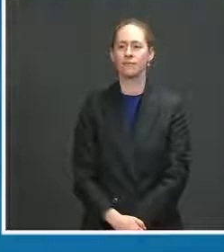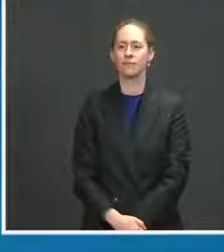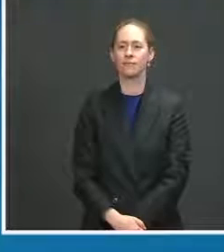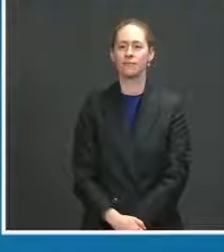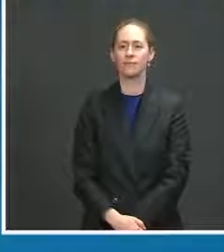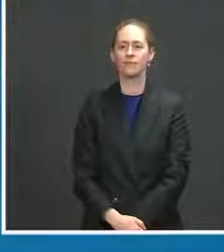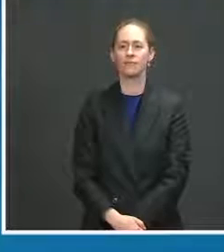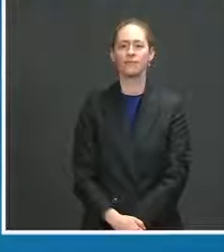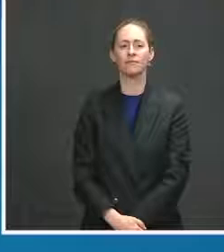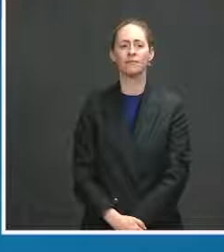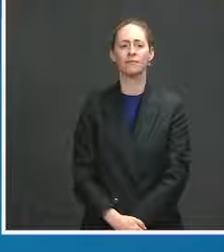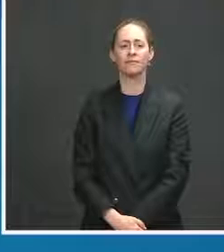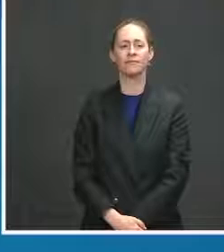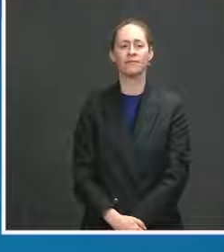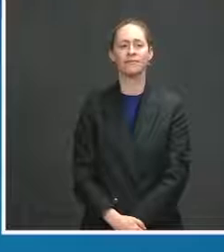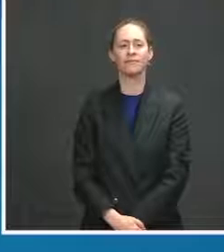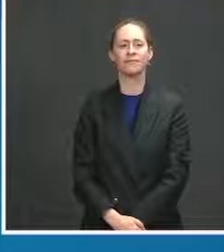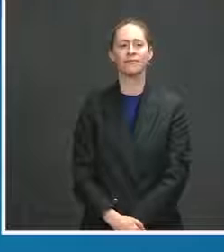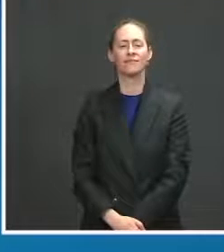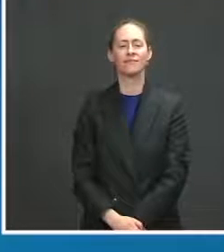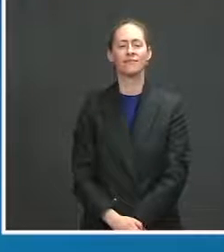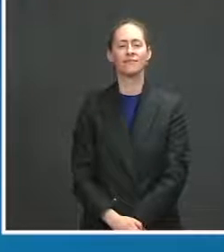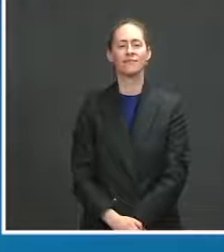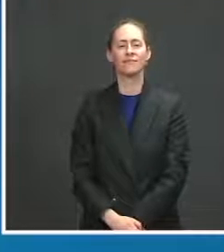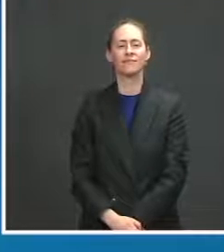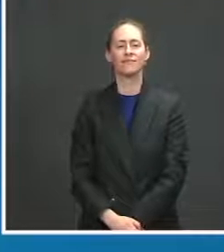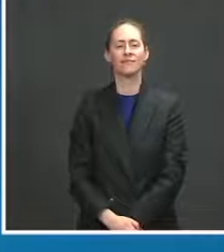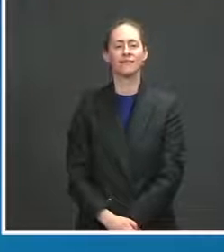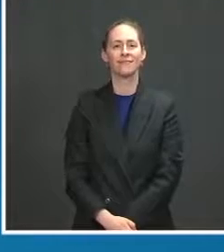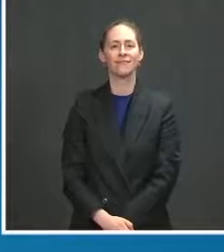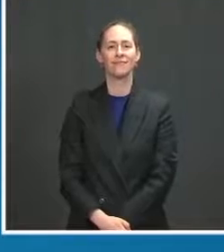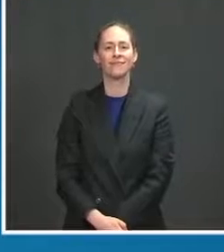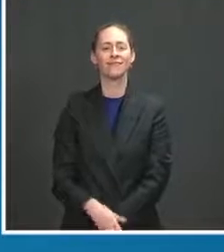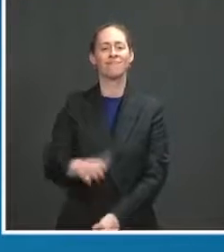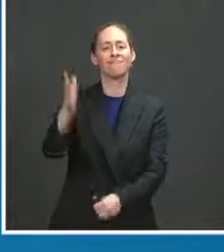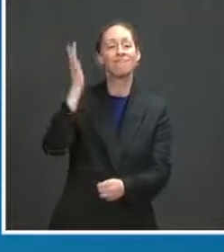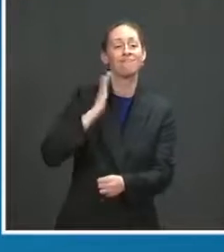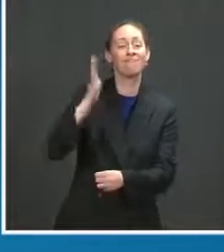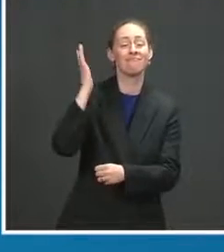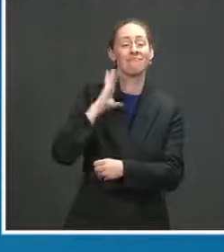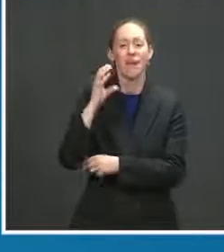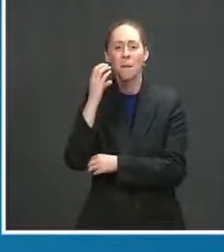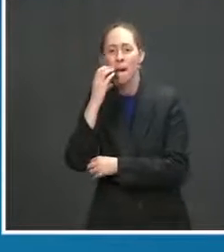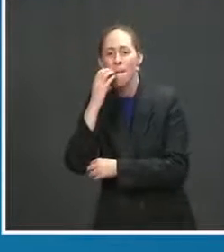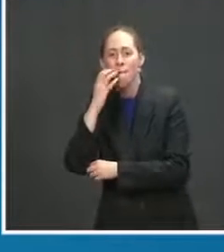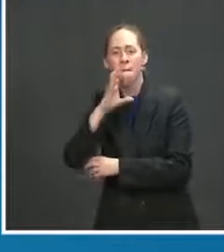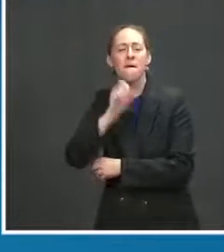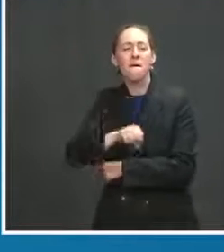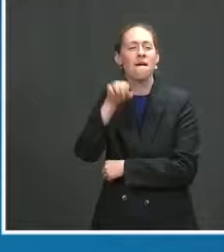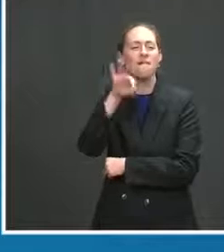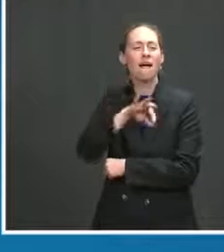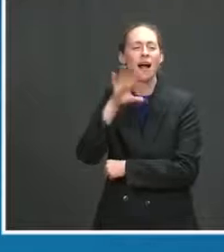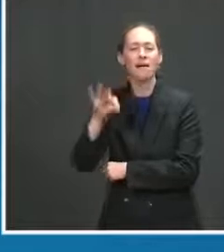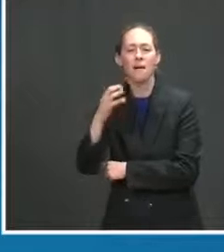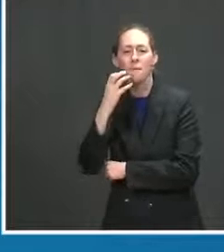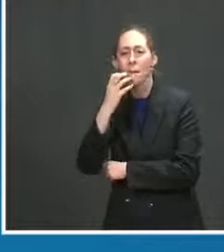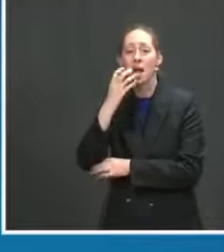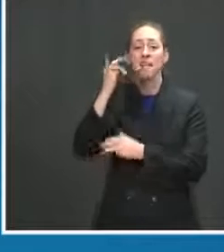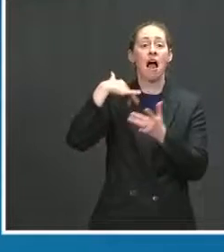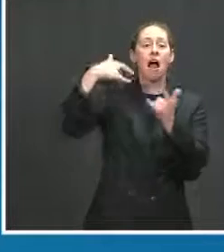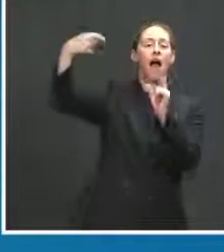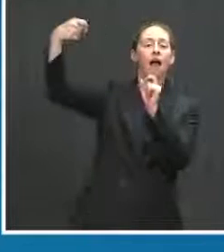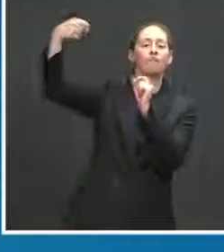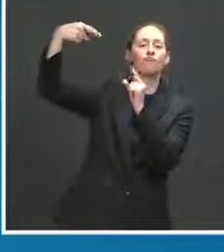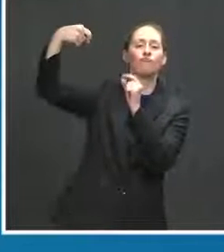And just think, from walkie-talkies to the internet to satellite navigation, the United